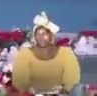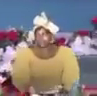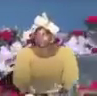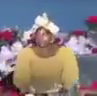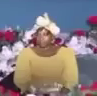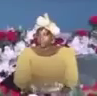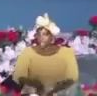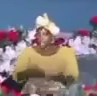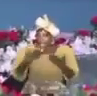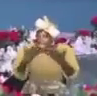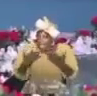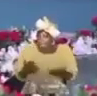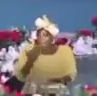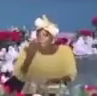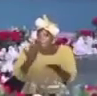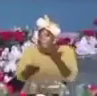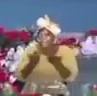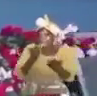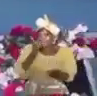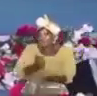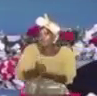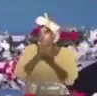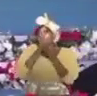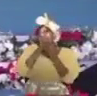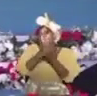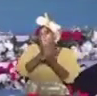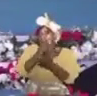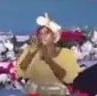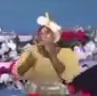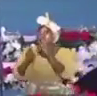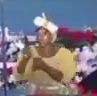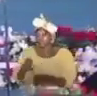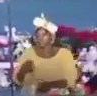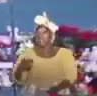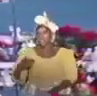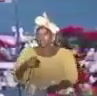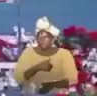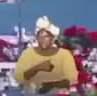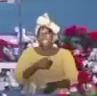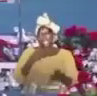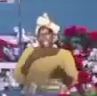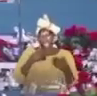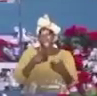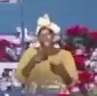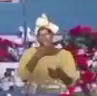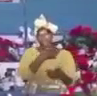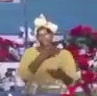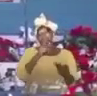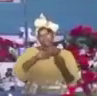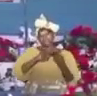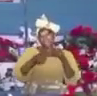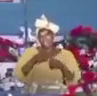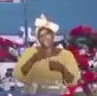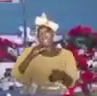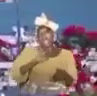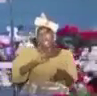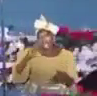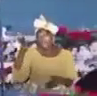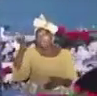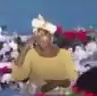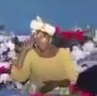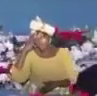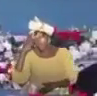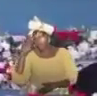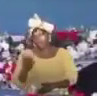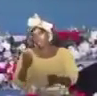You may have heard people in our world say, I know this man. We used to be friends. I know this woman. We used to be